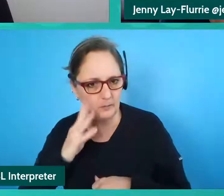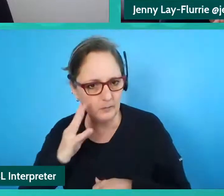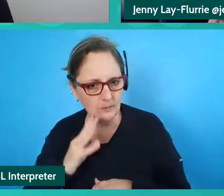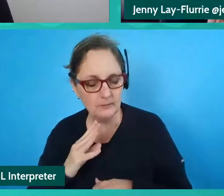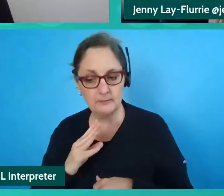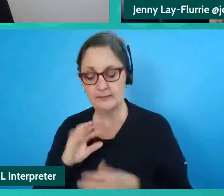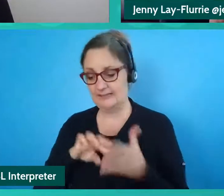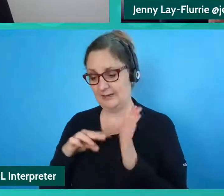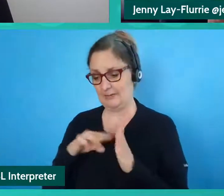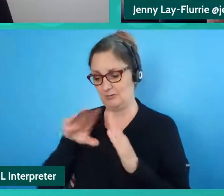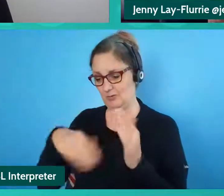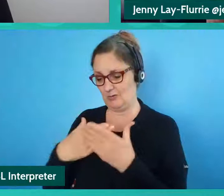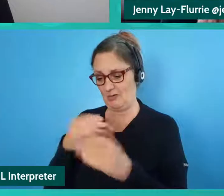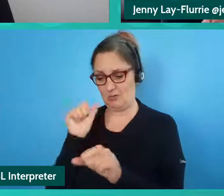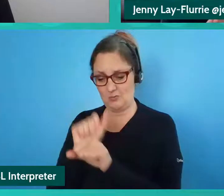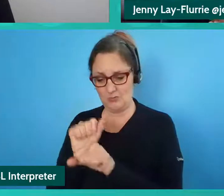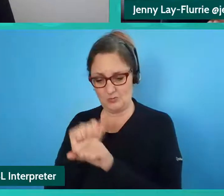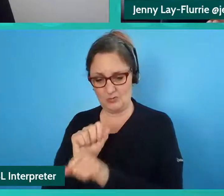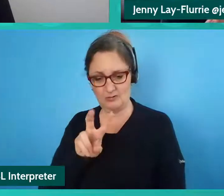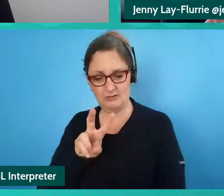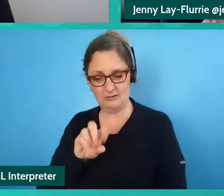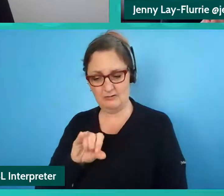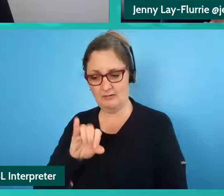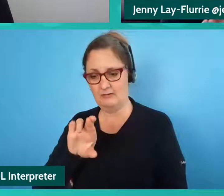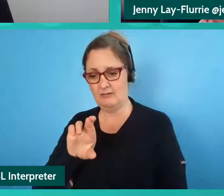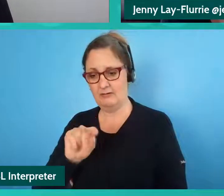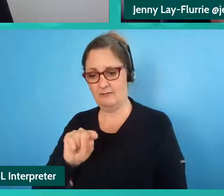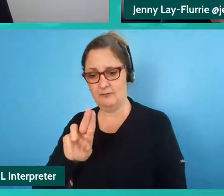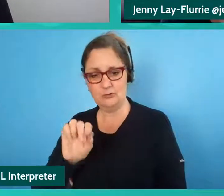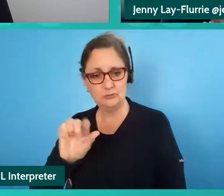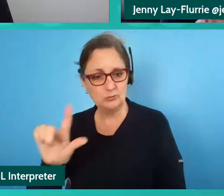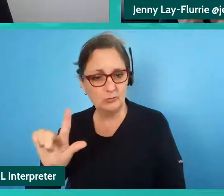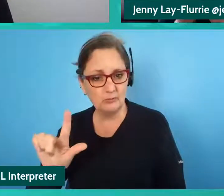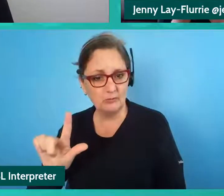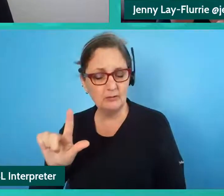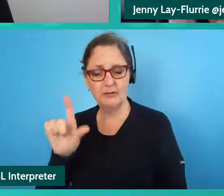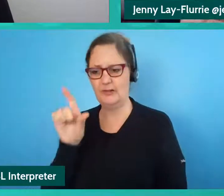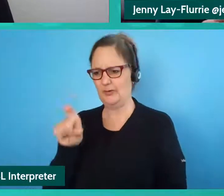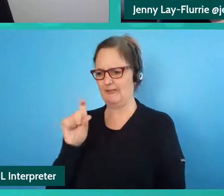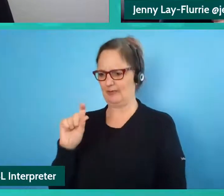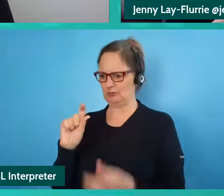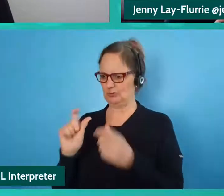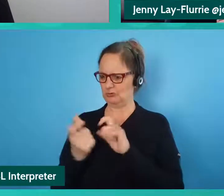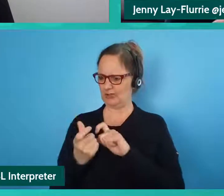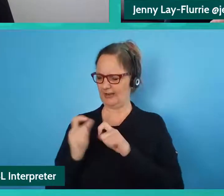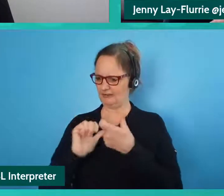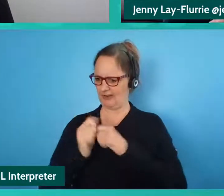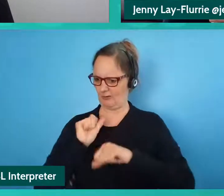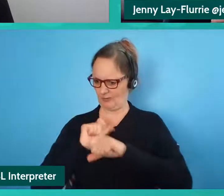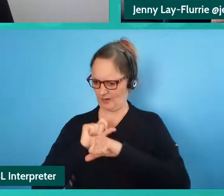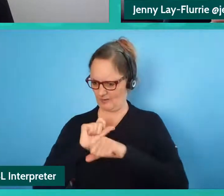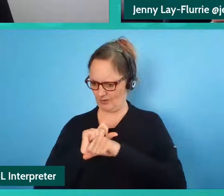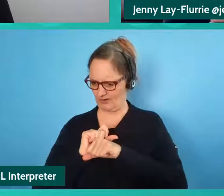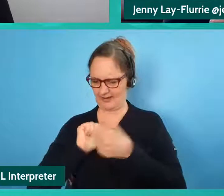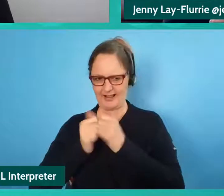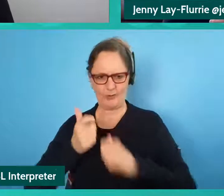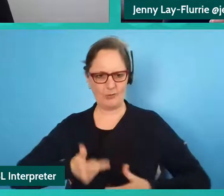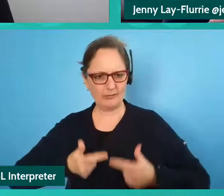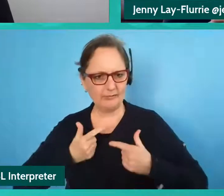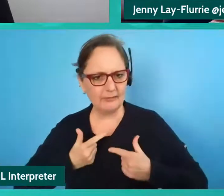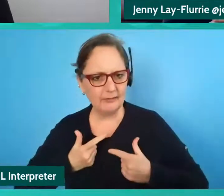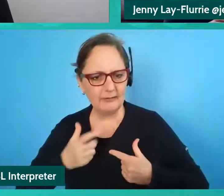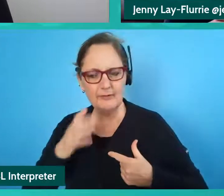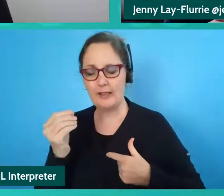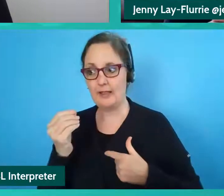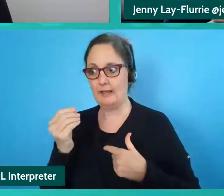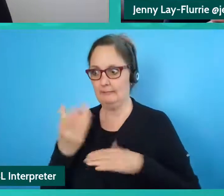virtual. It forced us to think about how we work and live in a very different way. And it forced an increased use on accessibility. And we've